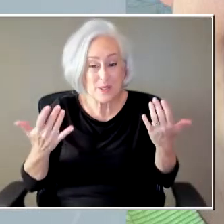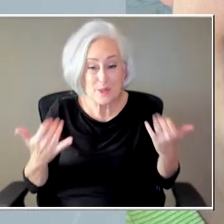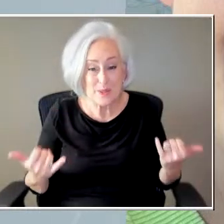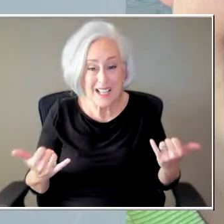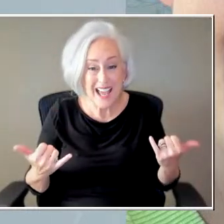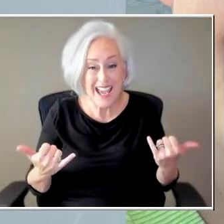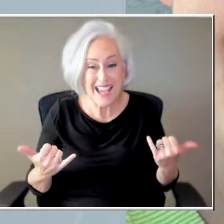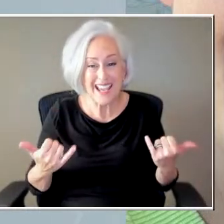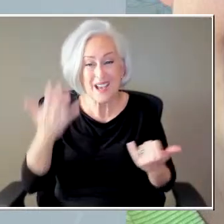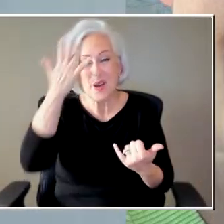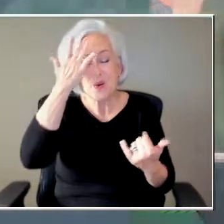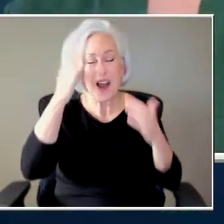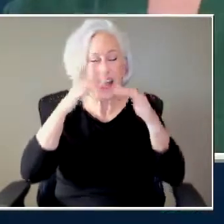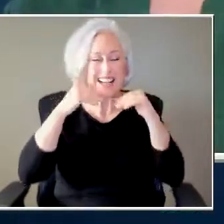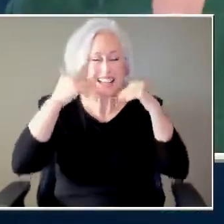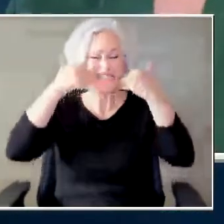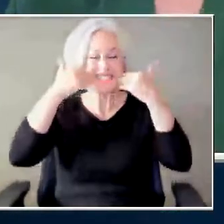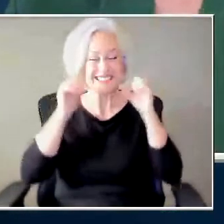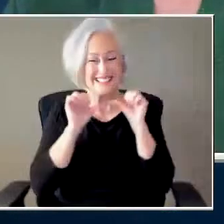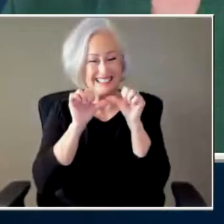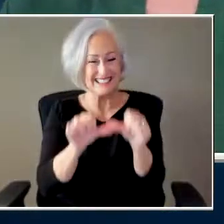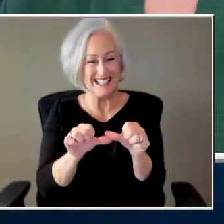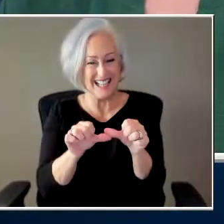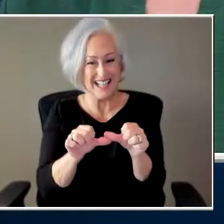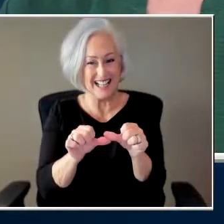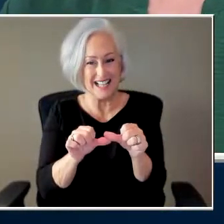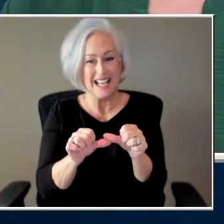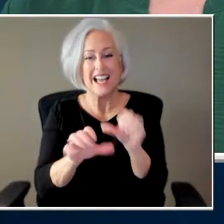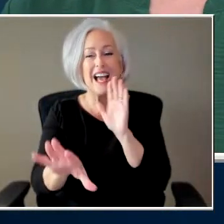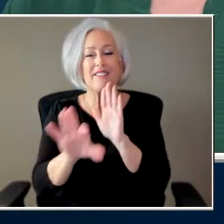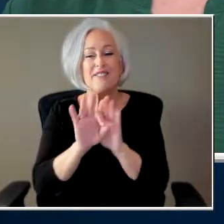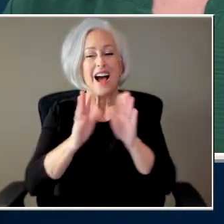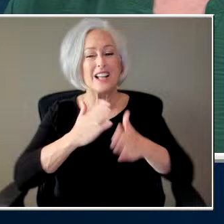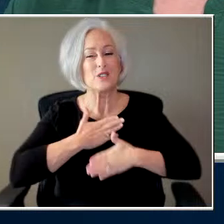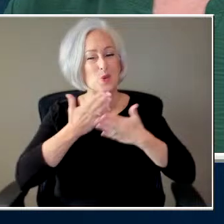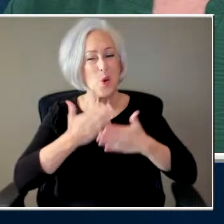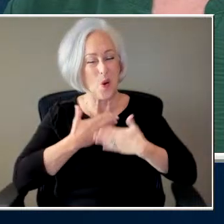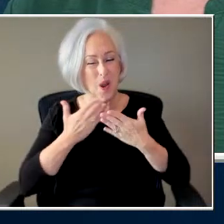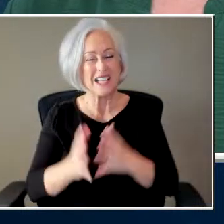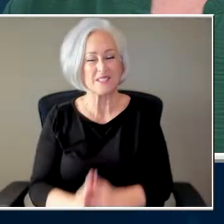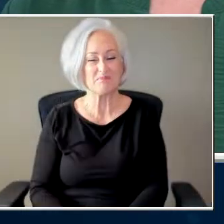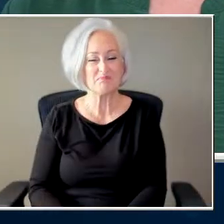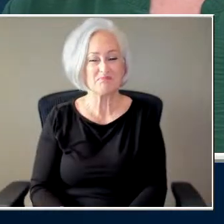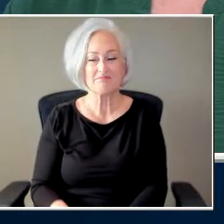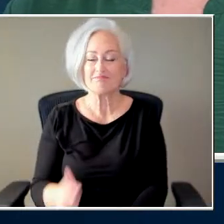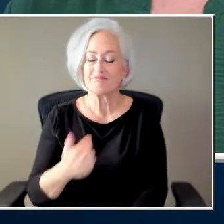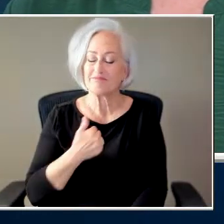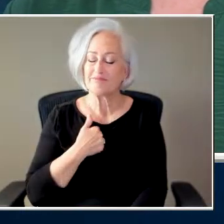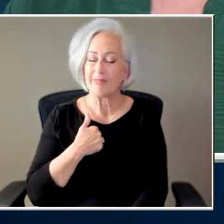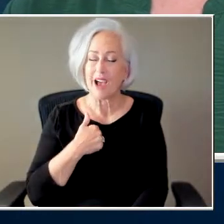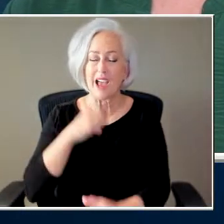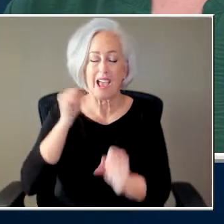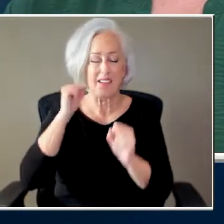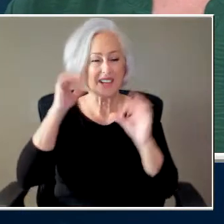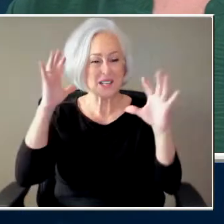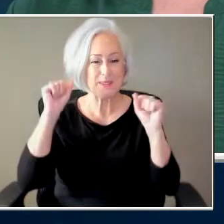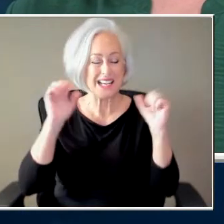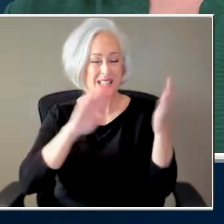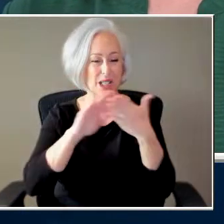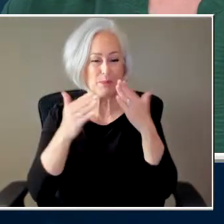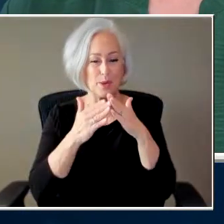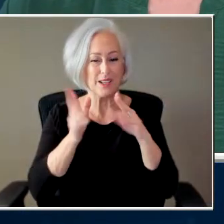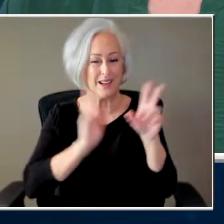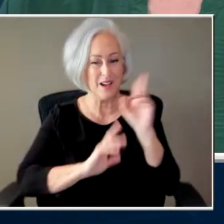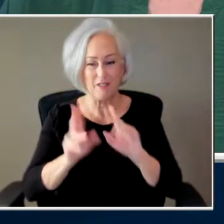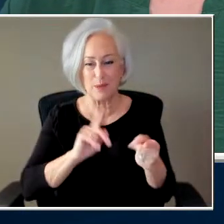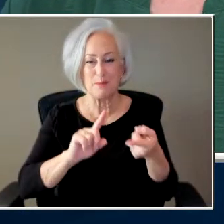and, still continue to find the joy. I have an amazing community of, friends and